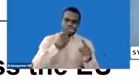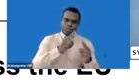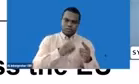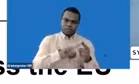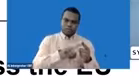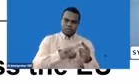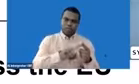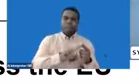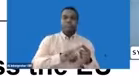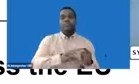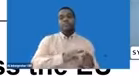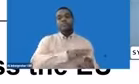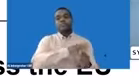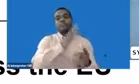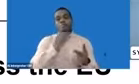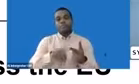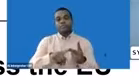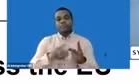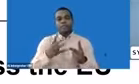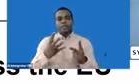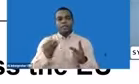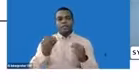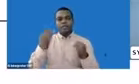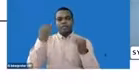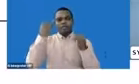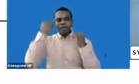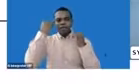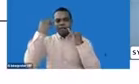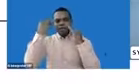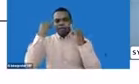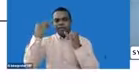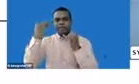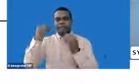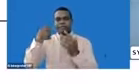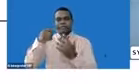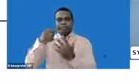the trainings of the curriculum widely. And